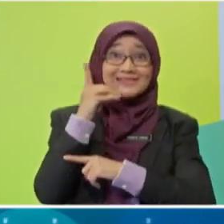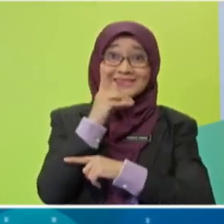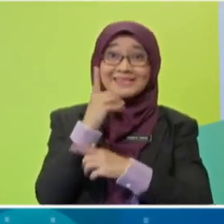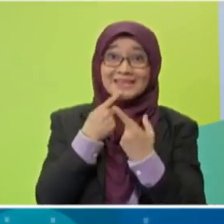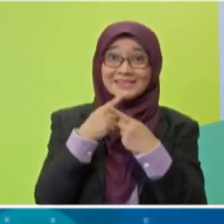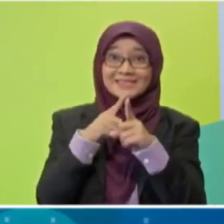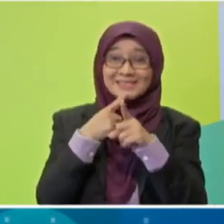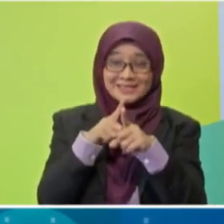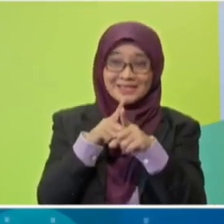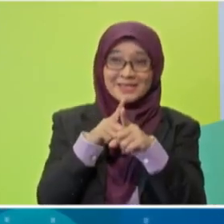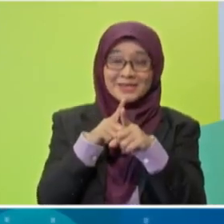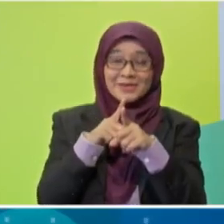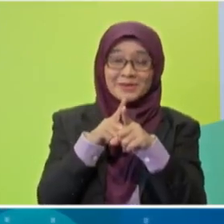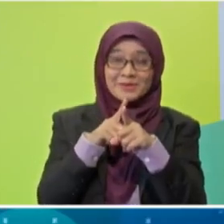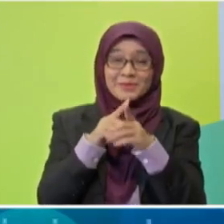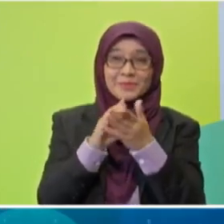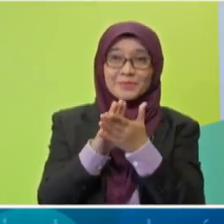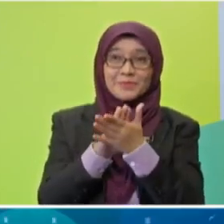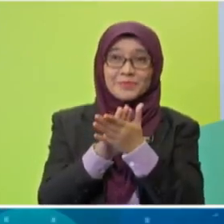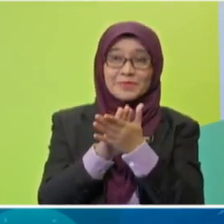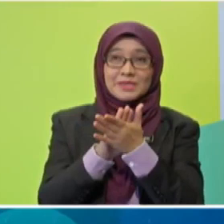Desiga, your turn. Yeah.